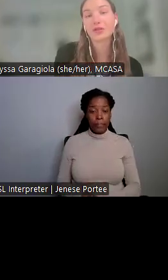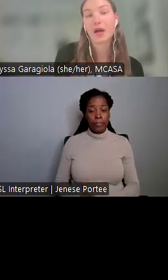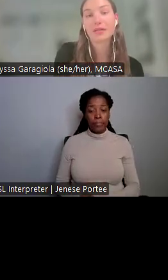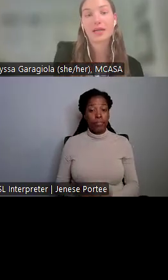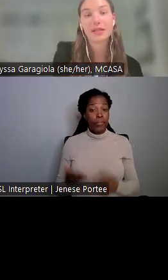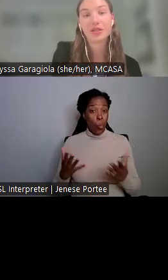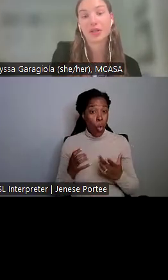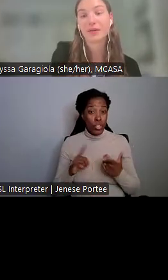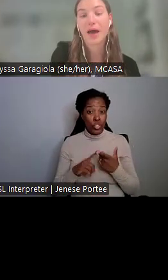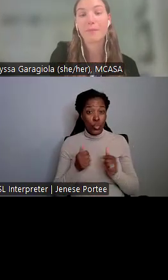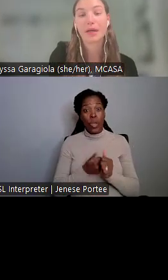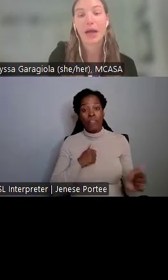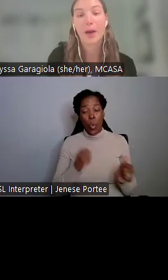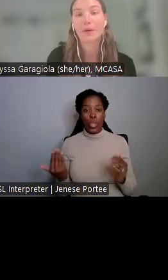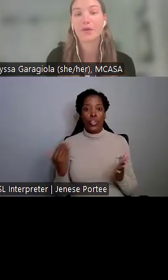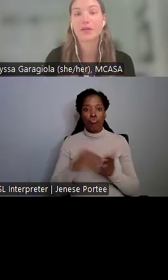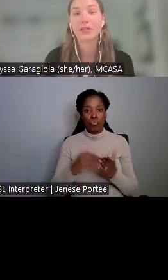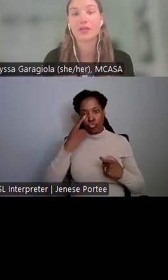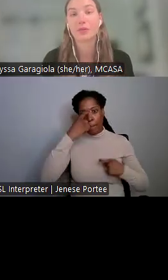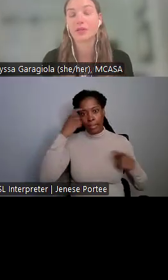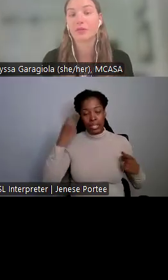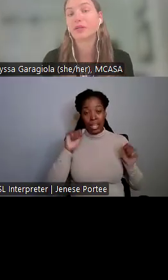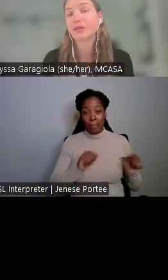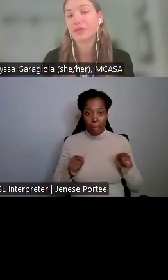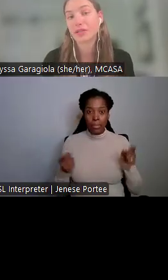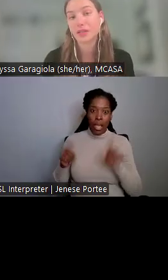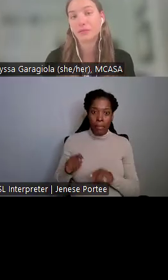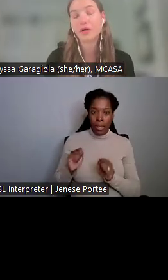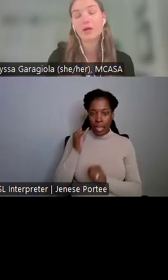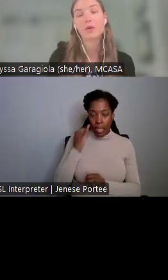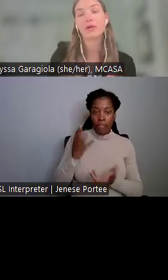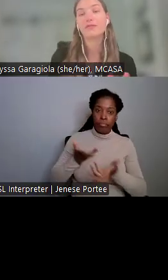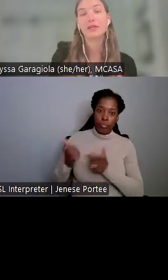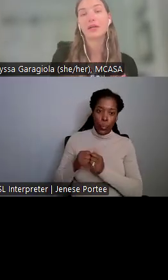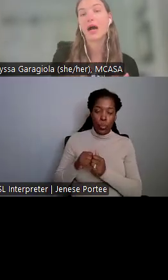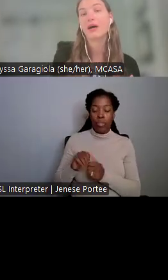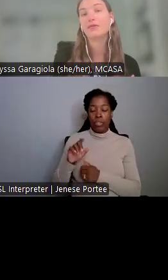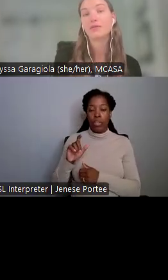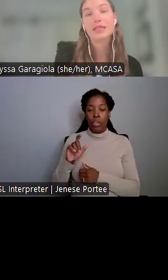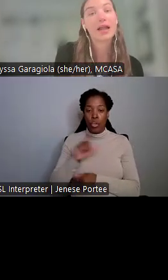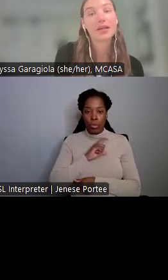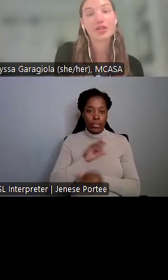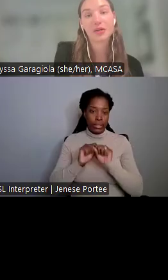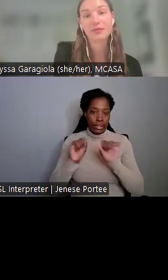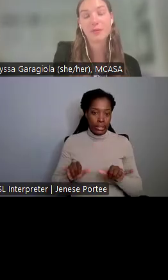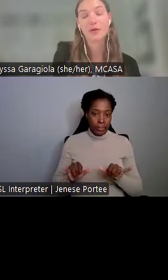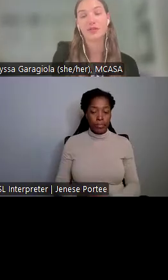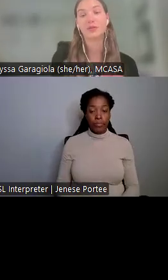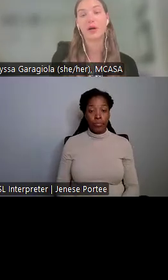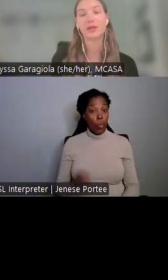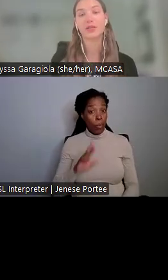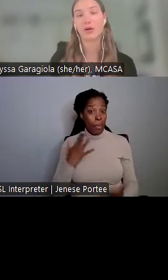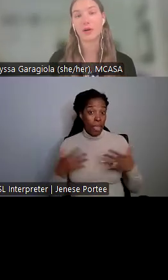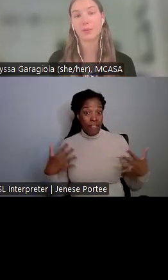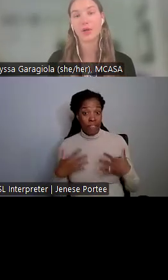the re-traumatization that may happen with engaging with the criminal legal system, or a fear of retaliation from the person